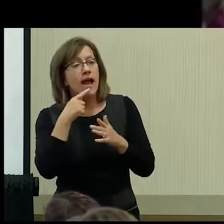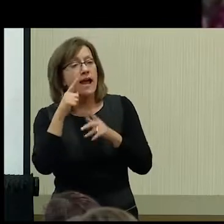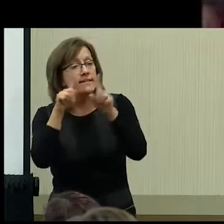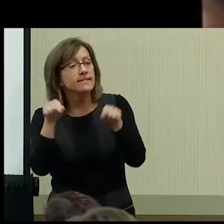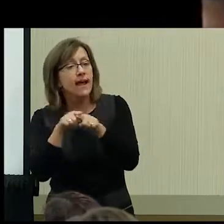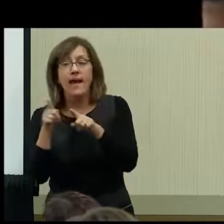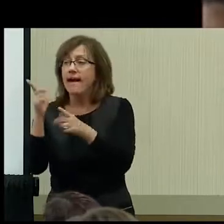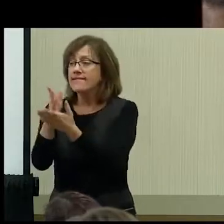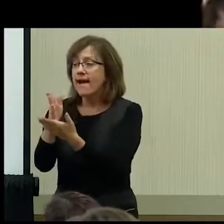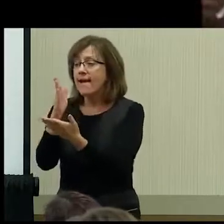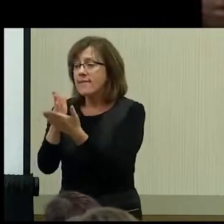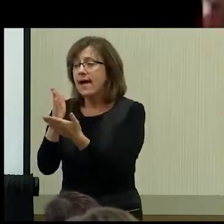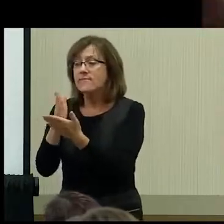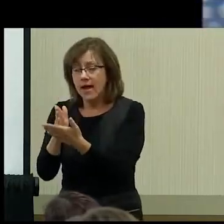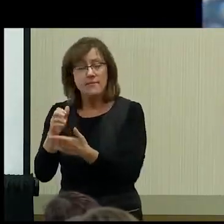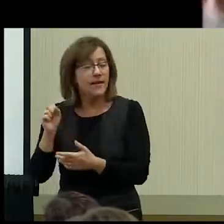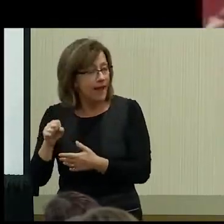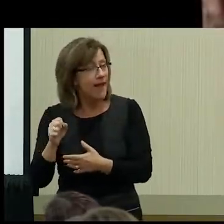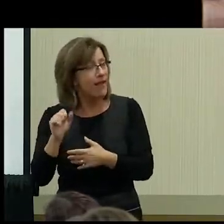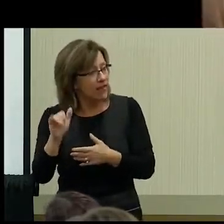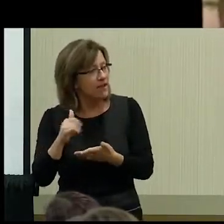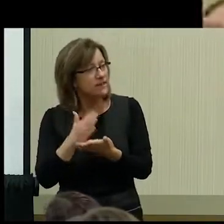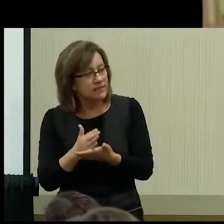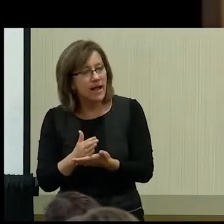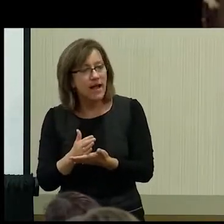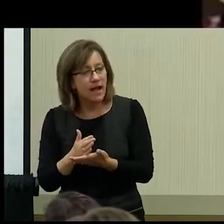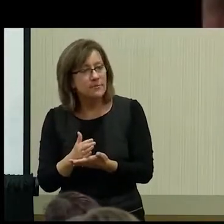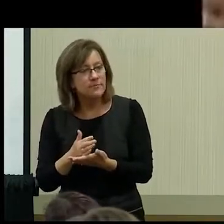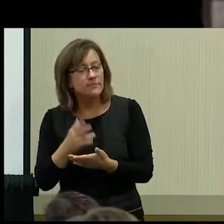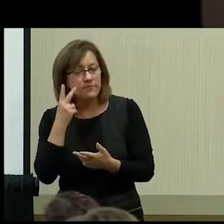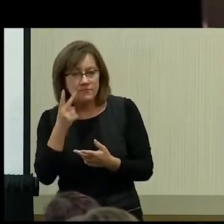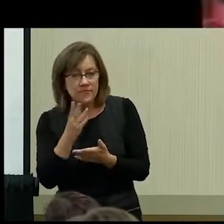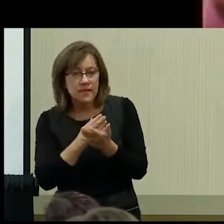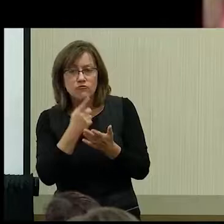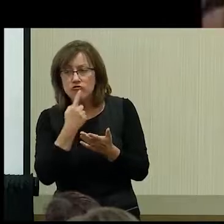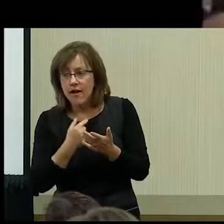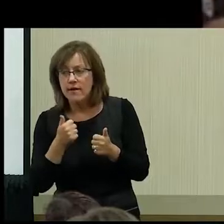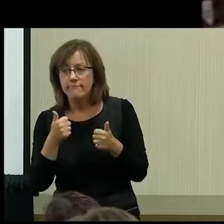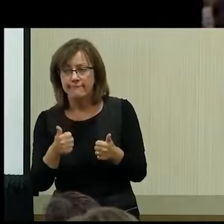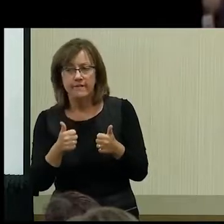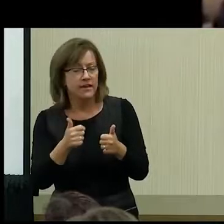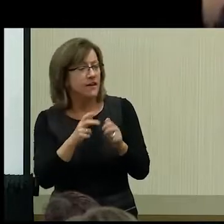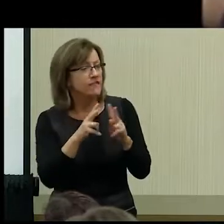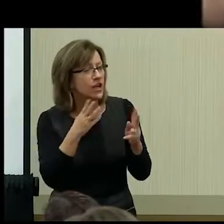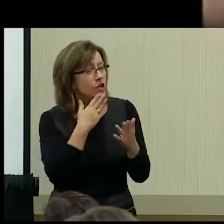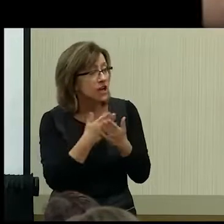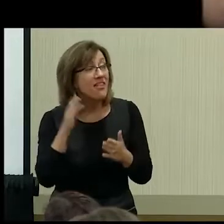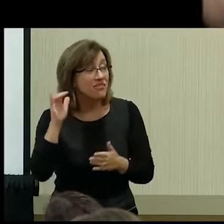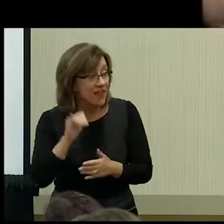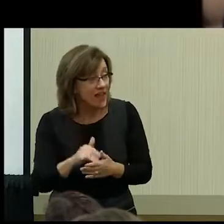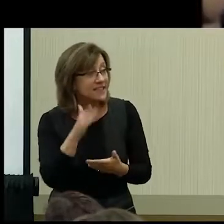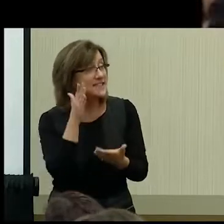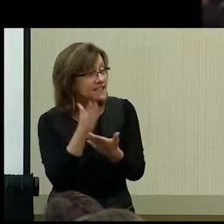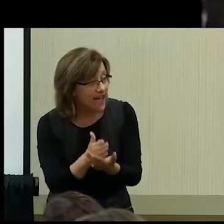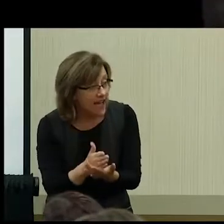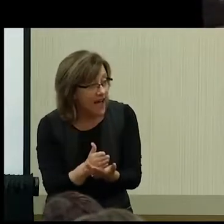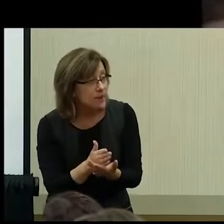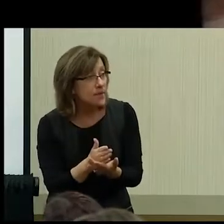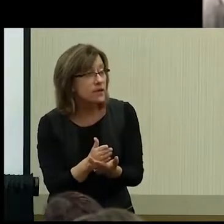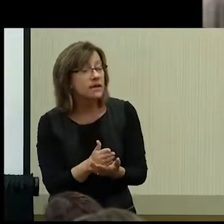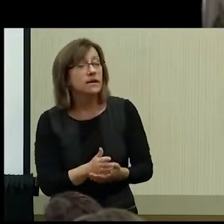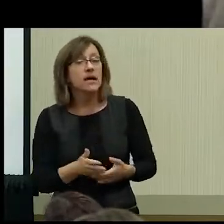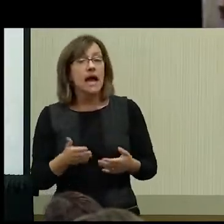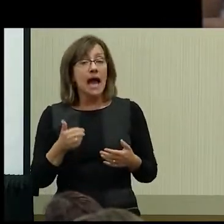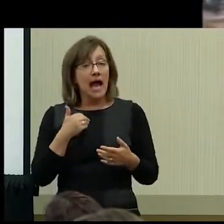side? That's a stop. I see some reds. Very good. That's a stop. I have